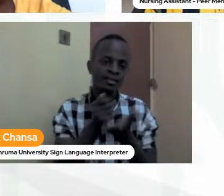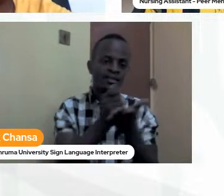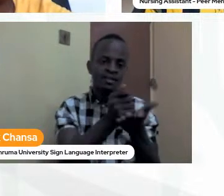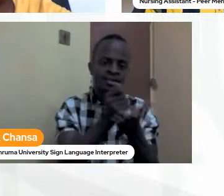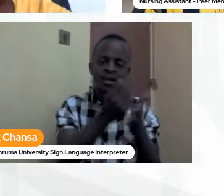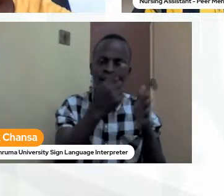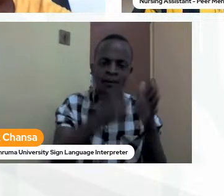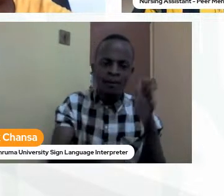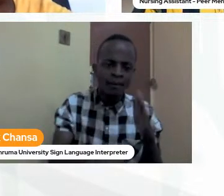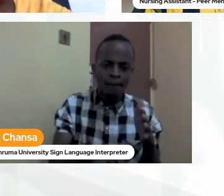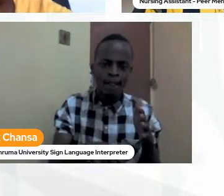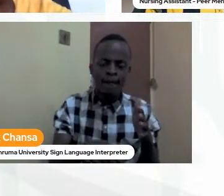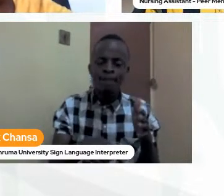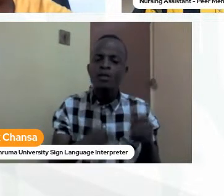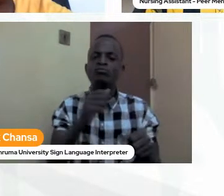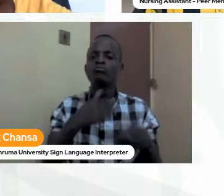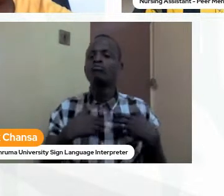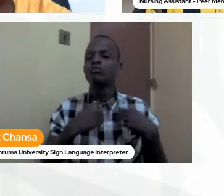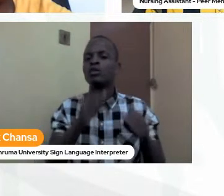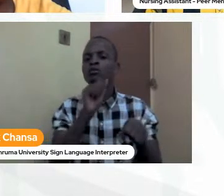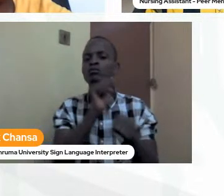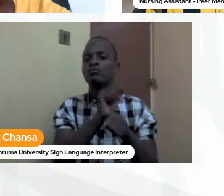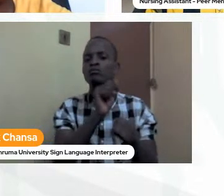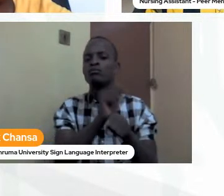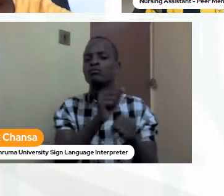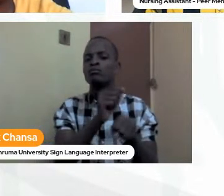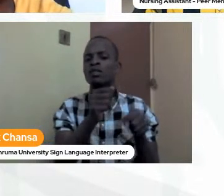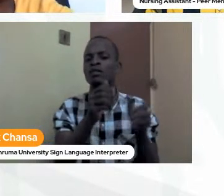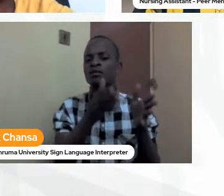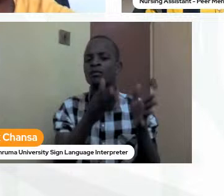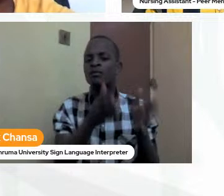take healthcare providers, in